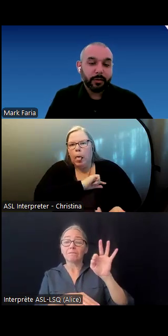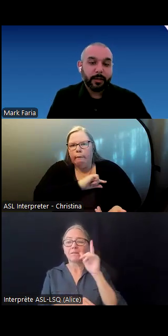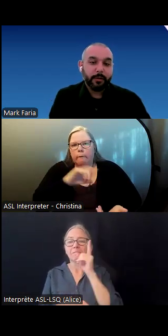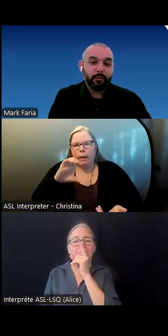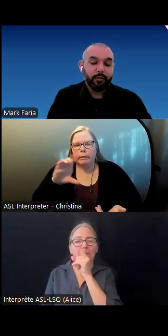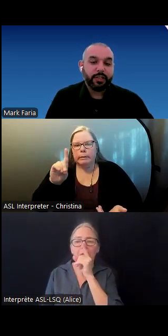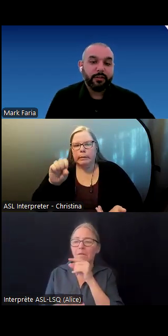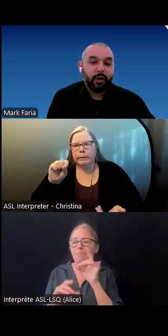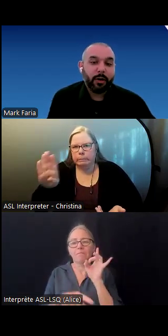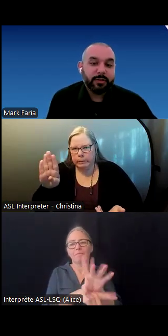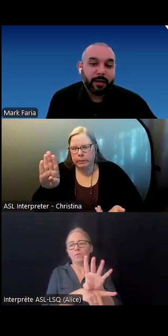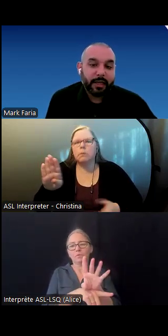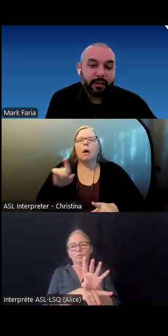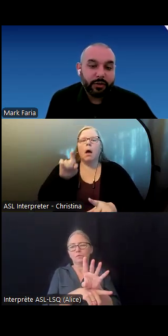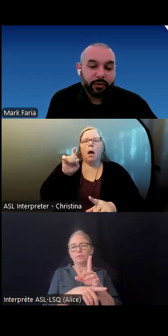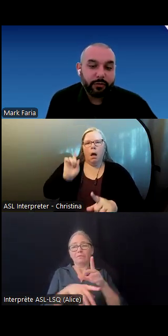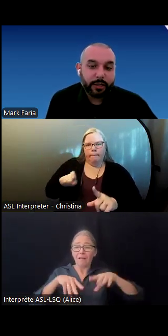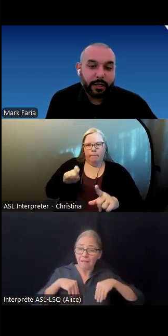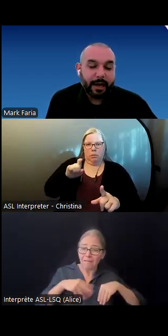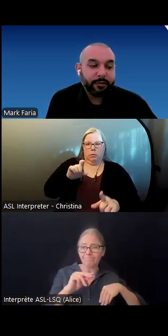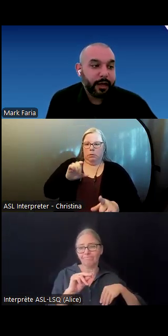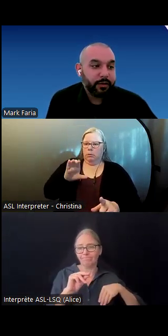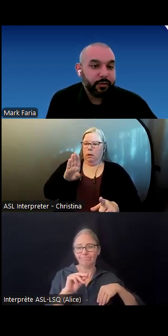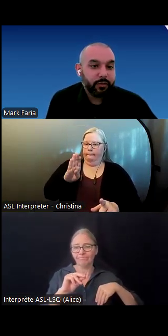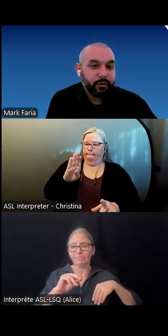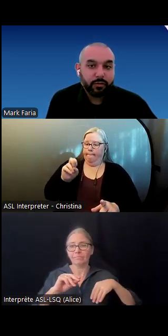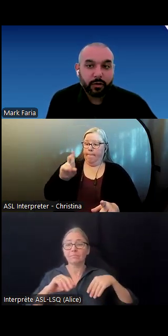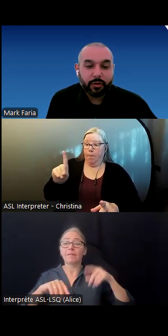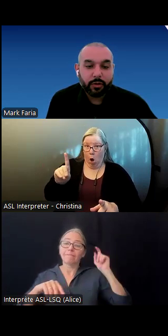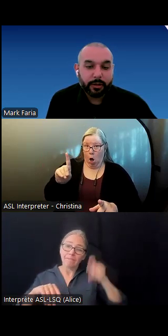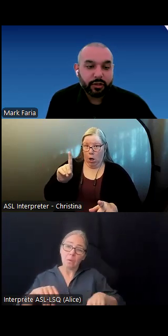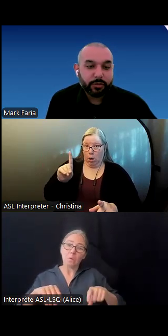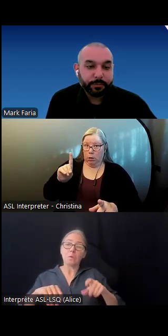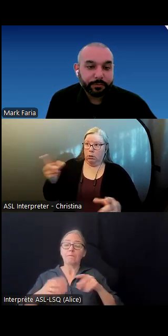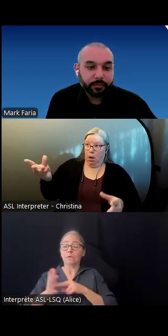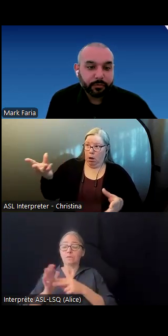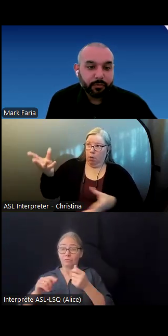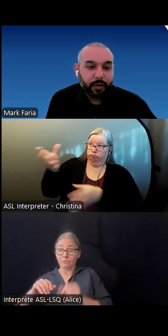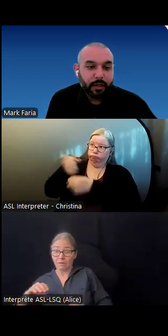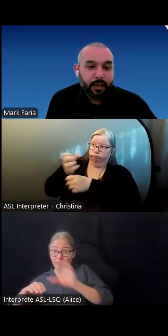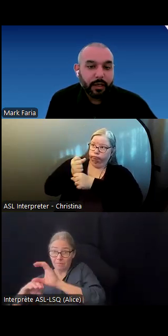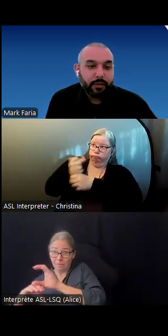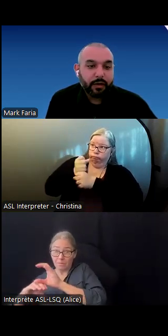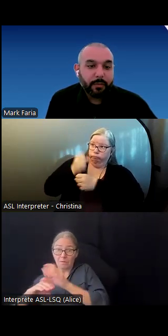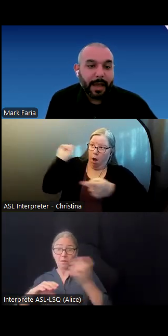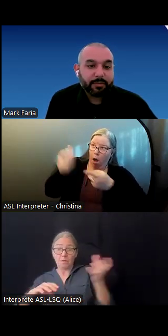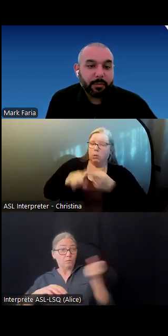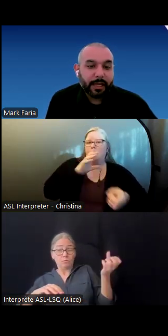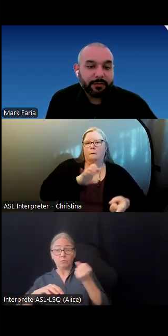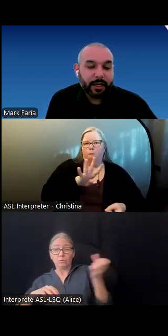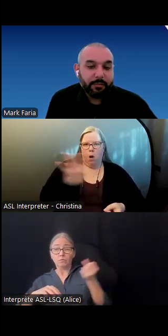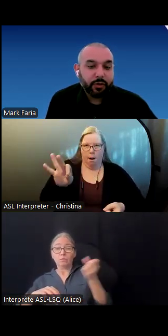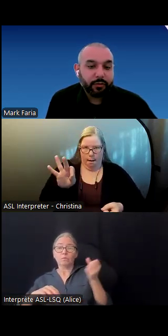to receive all bonds by the end of the year you turn 49. After that, you are no longer eligible. The